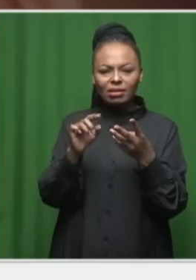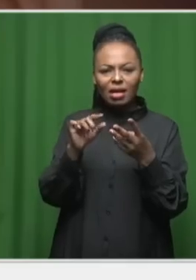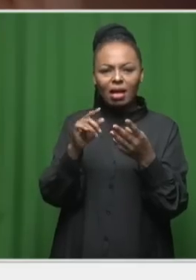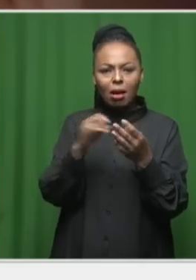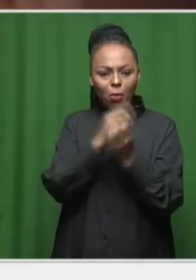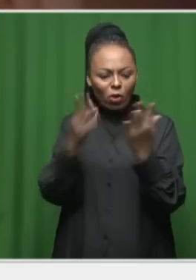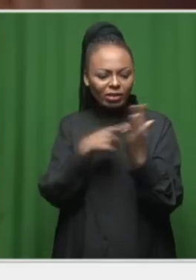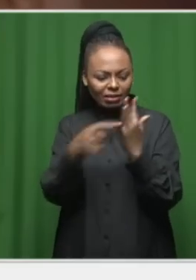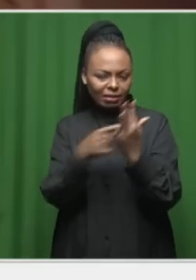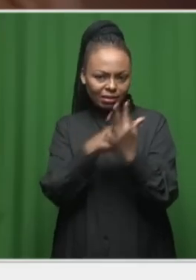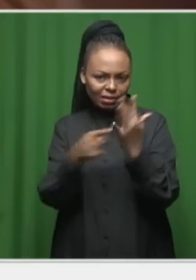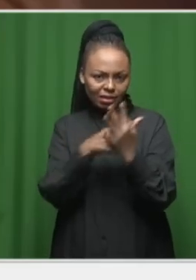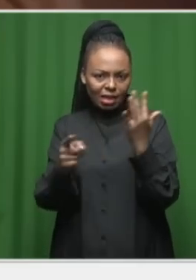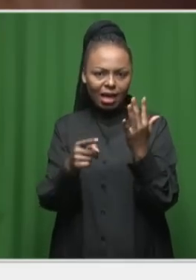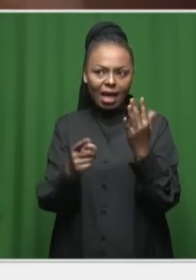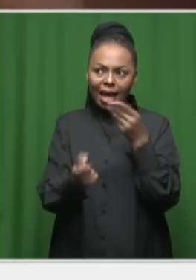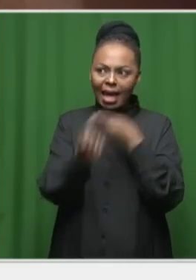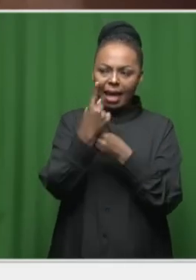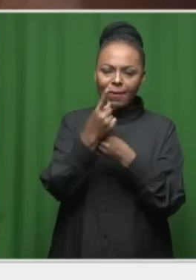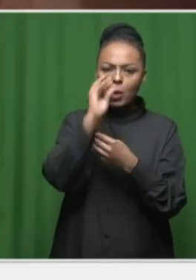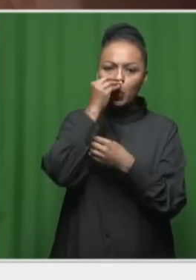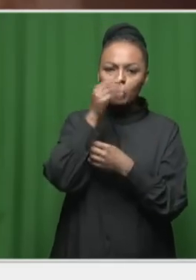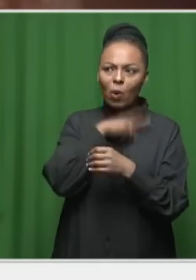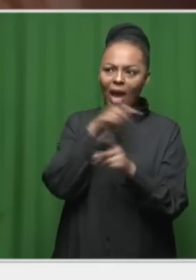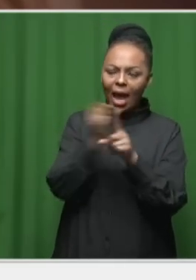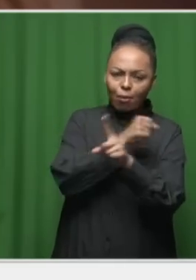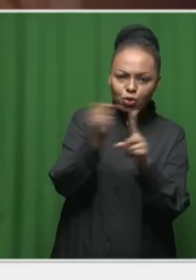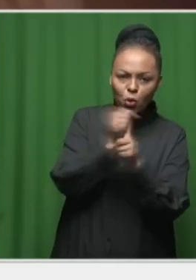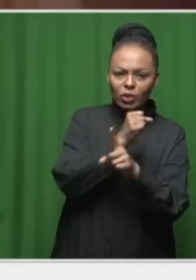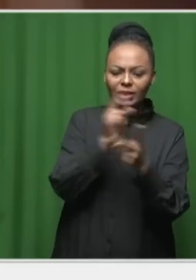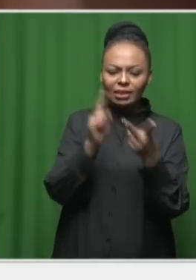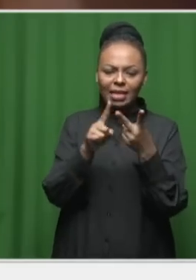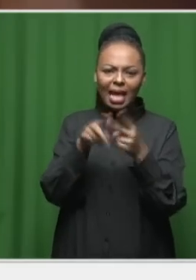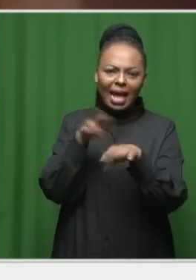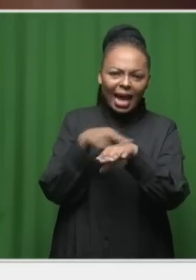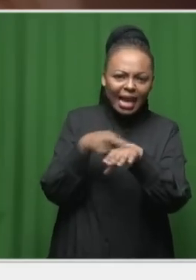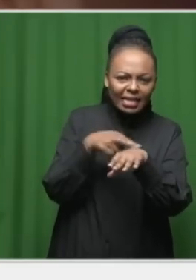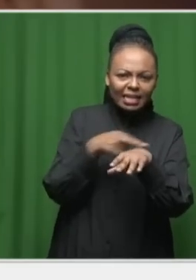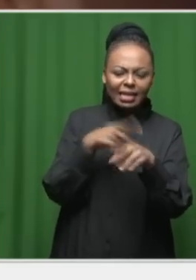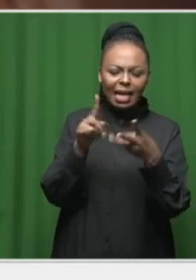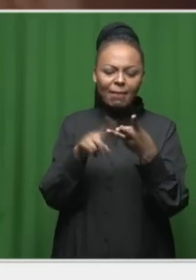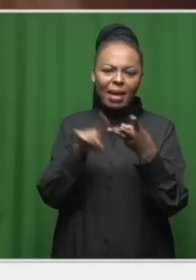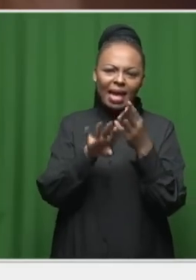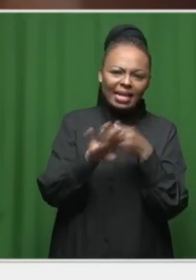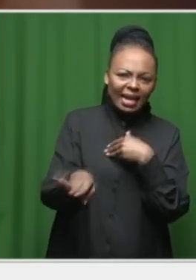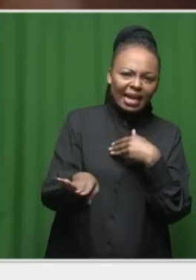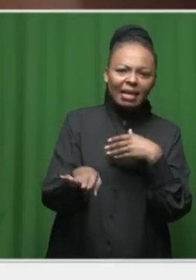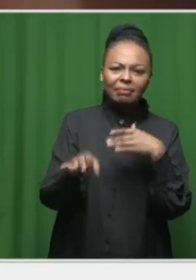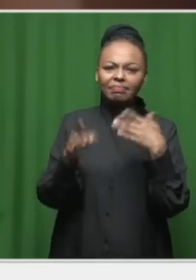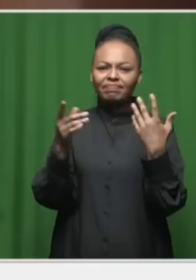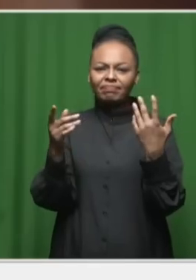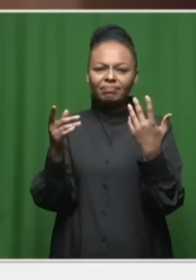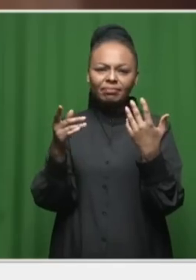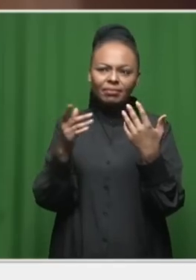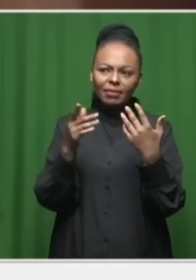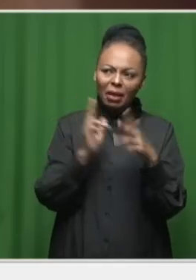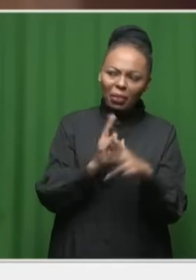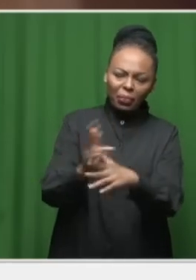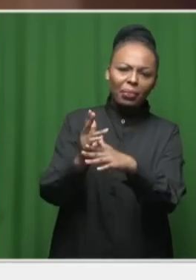the news because of abuse, racism, neglect. It was terrible. And then Birmingham Prison